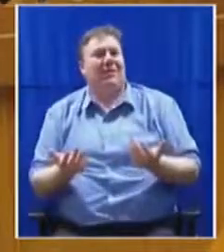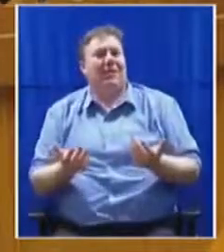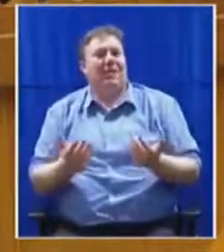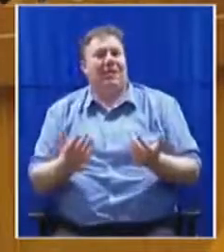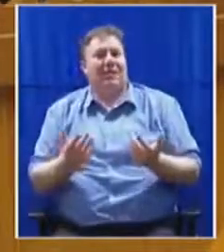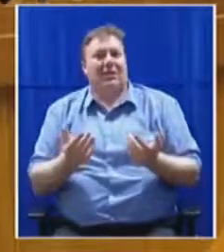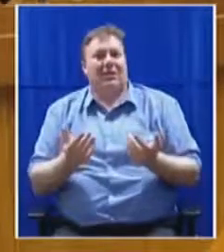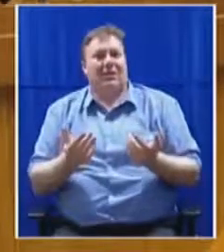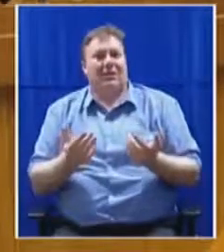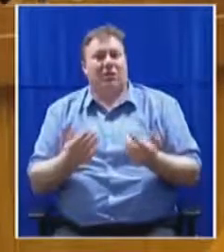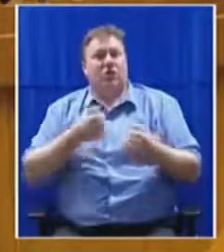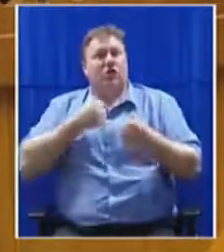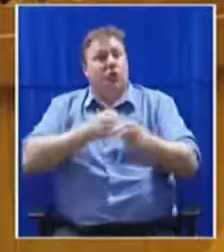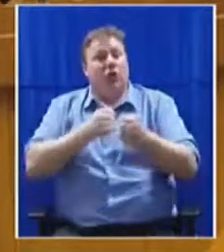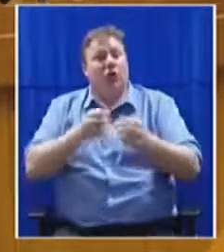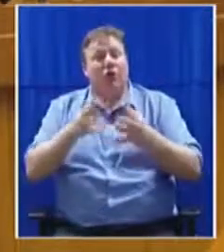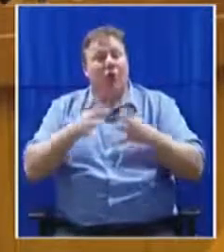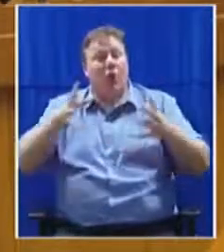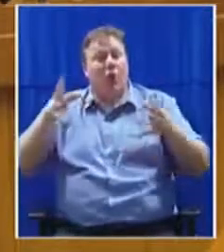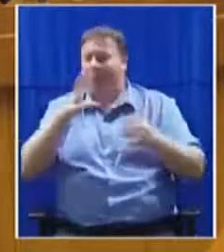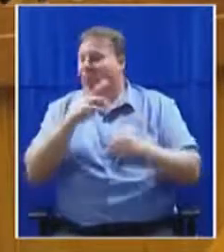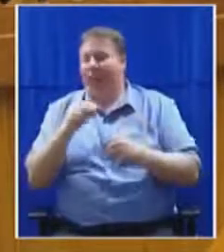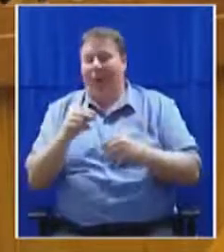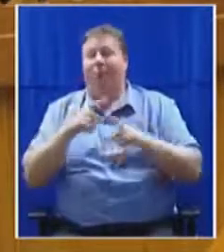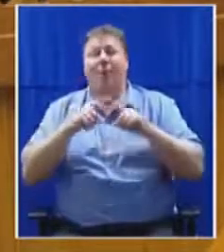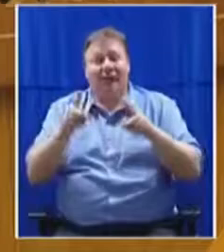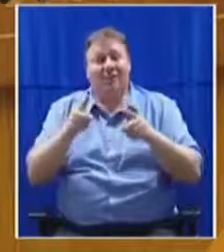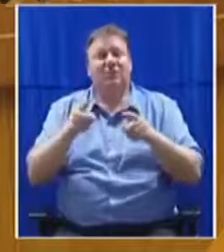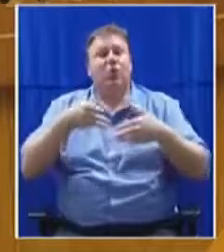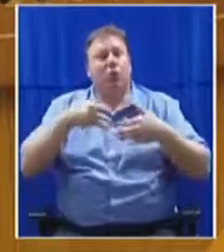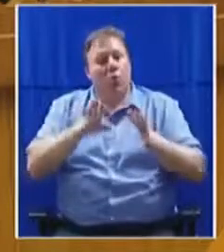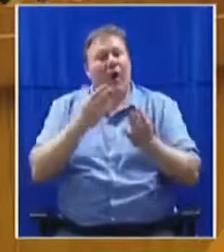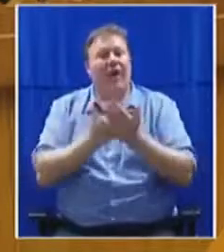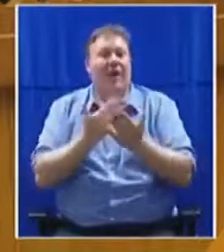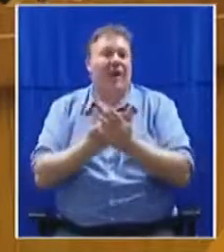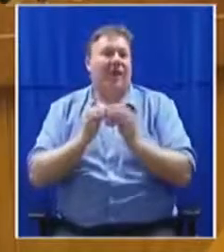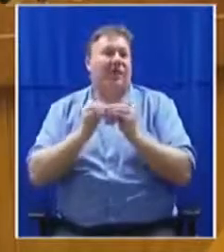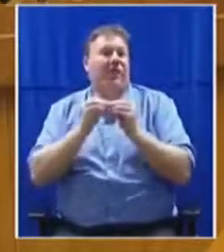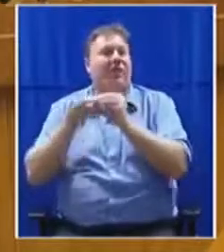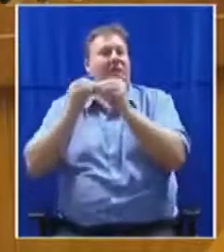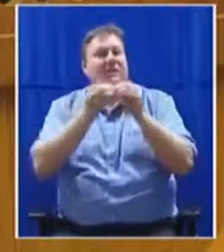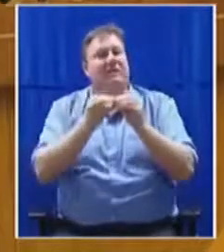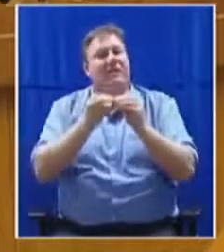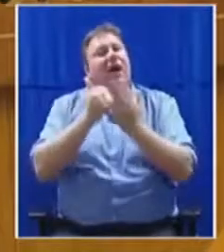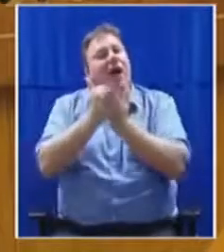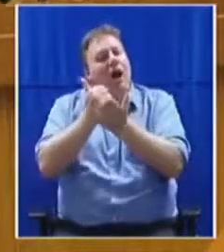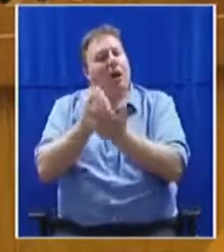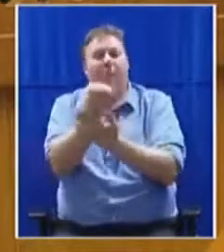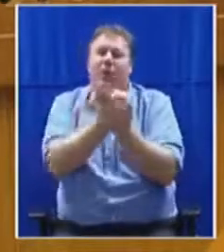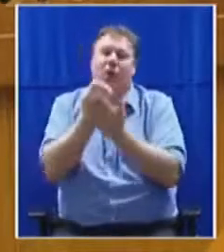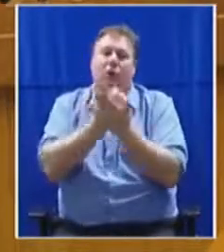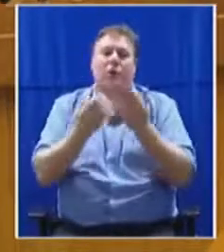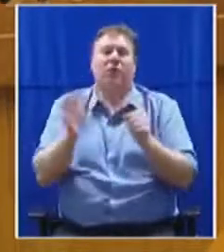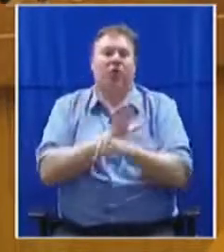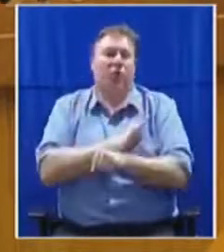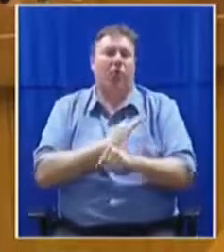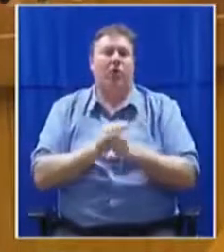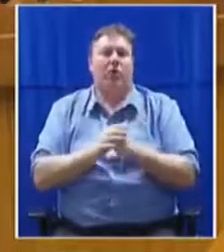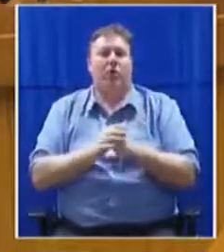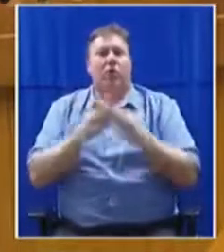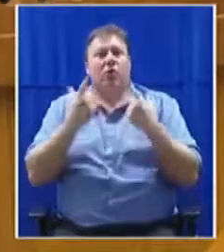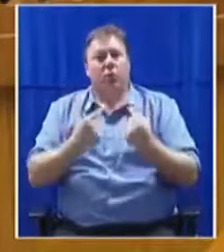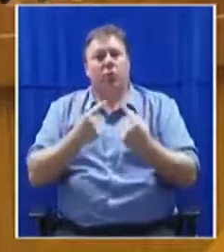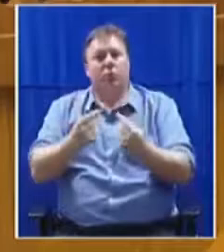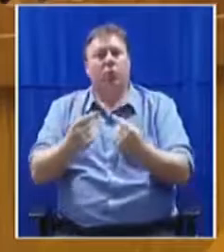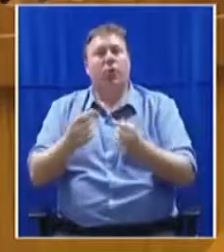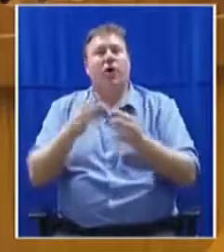comprehensive strategy for growth, but it's got practical ways that we can kickstart our economy, and we need to start doing it now and rolling back